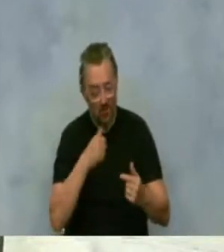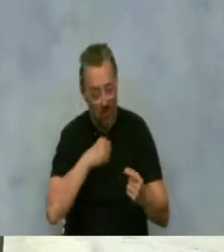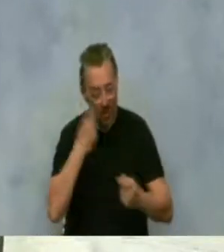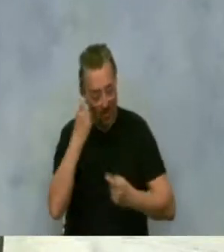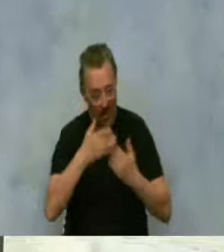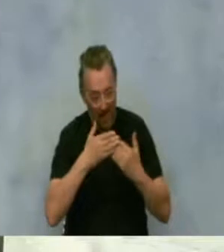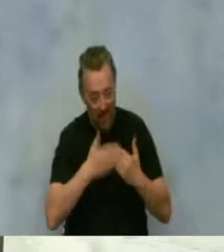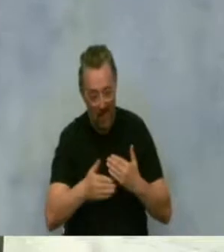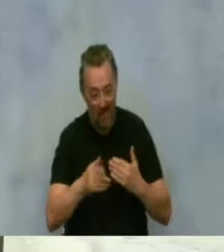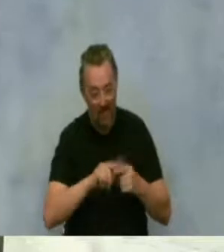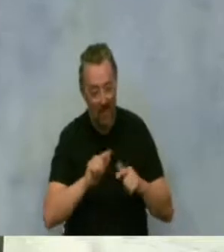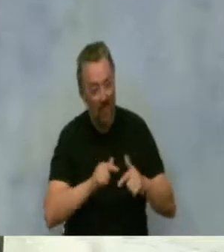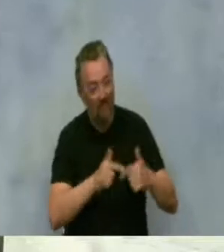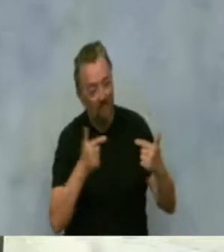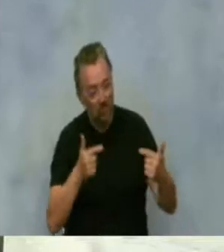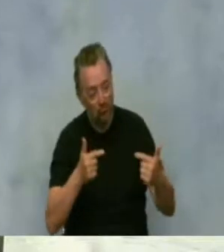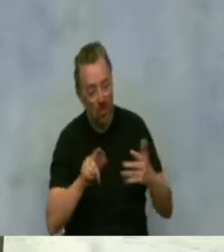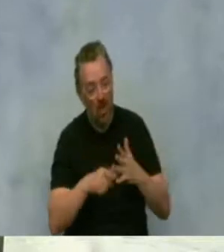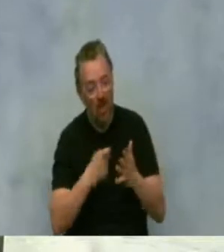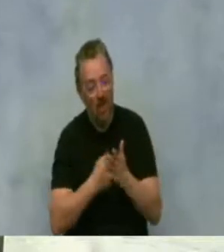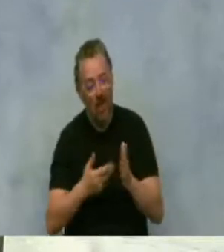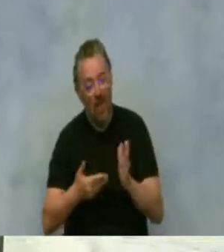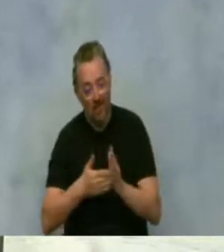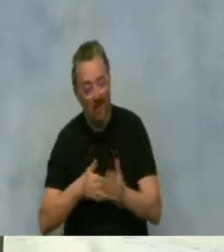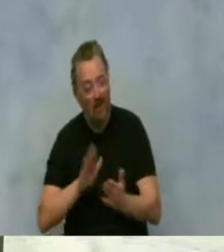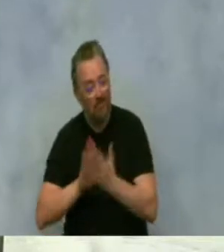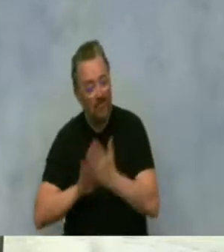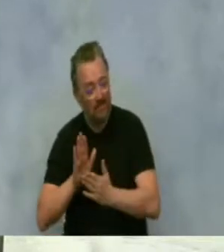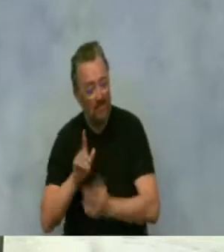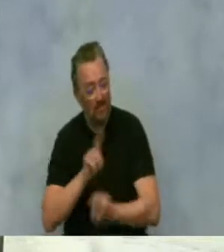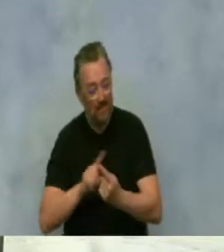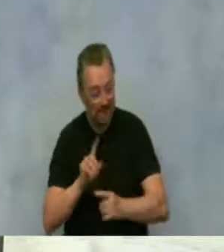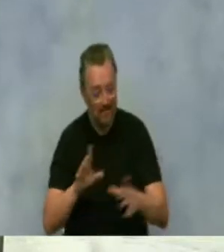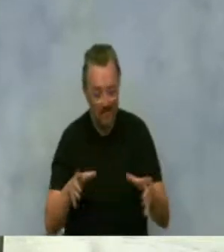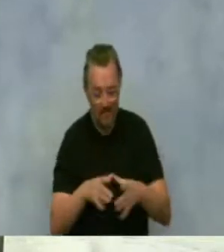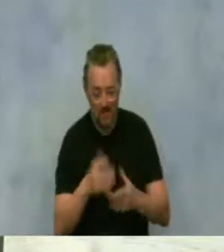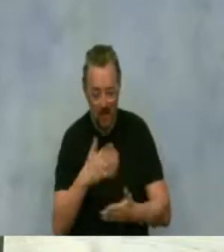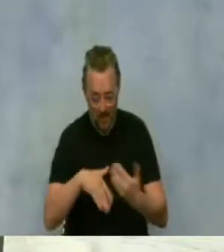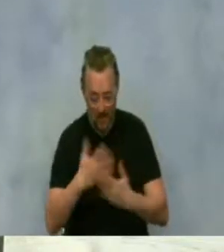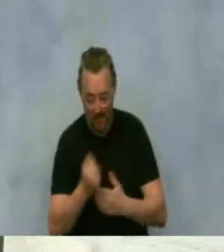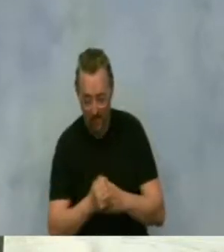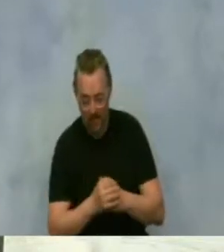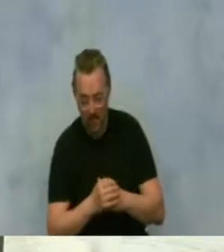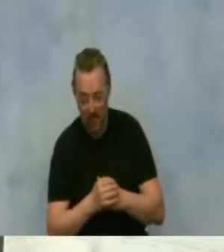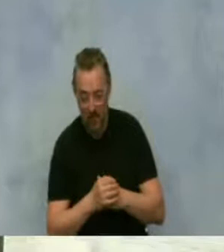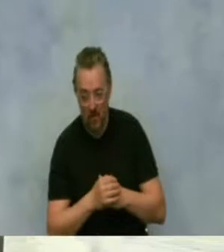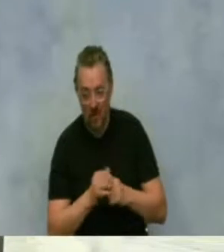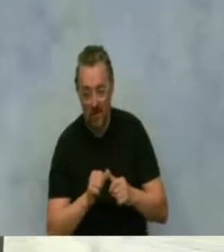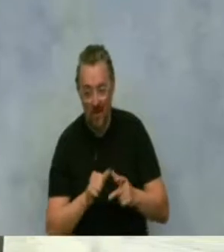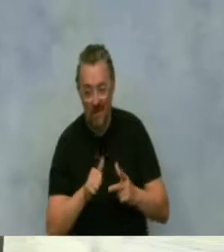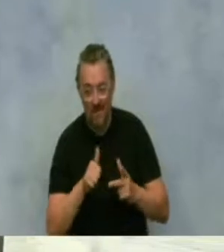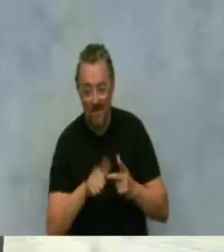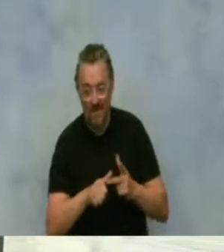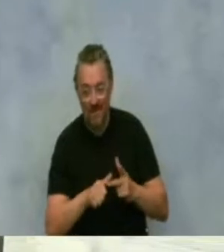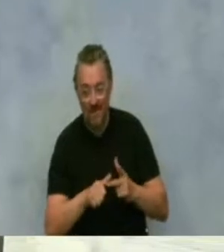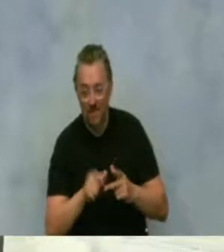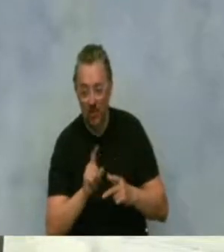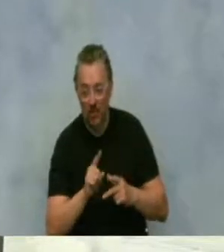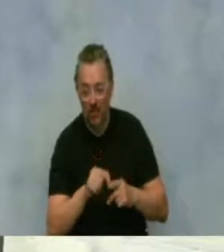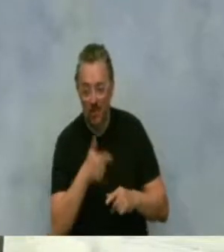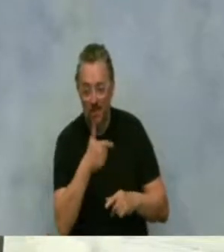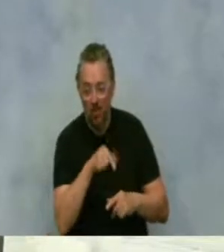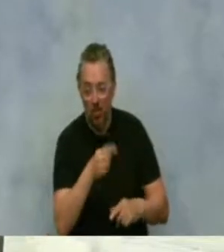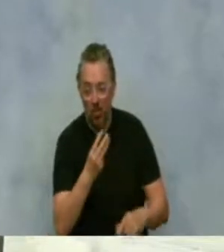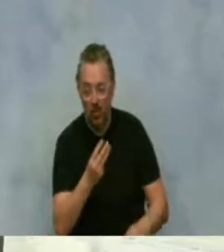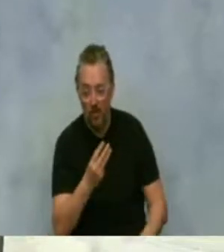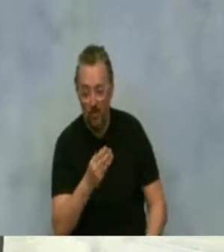a virtual as well as in a face-to-face basis. We've started that again. The just next steps, kind of just drawing that together at 7.3, the